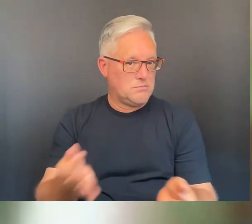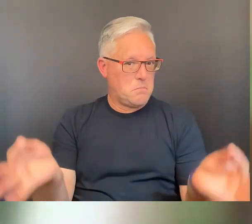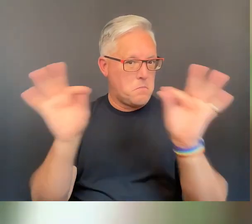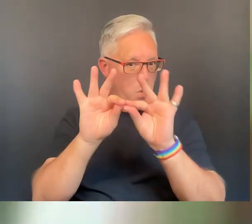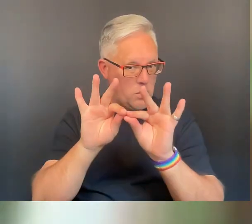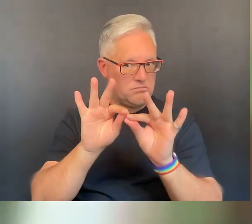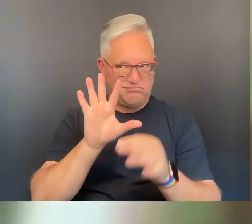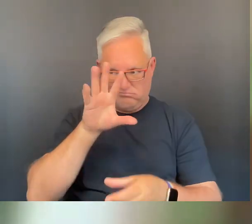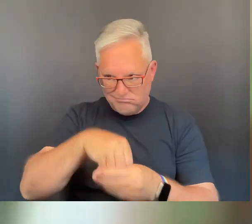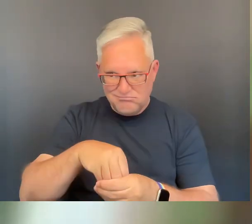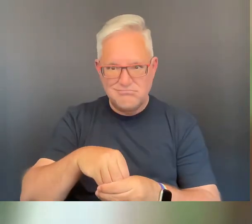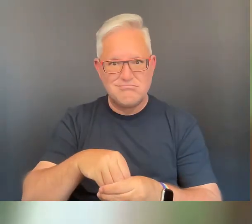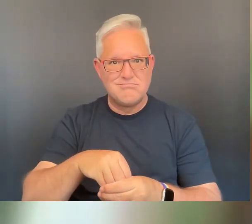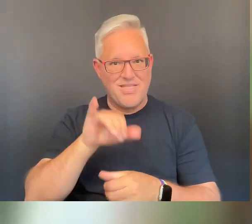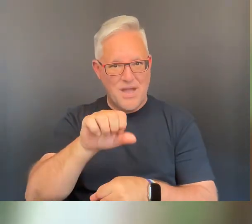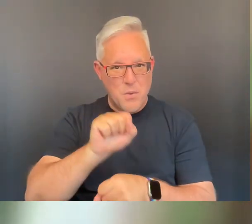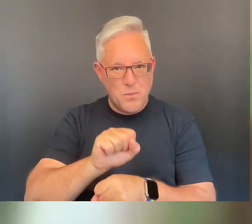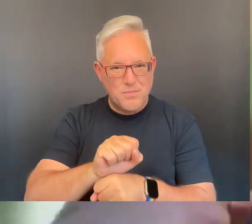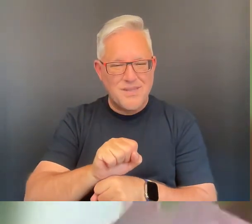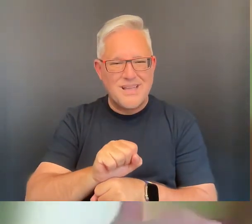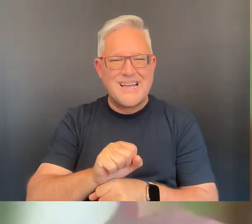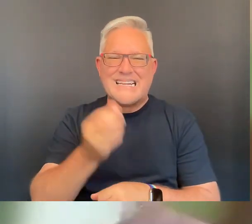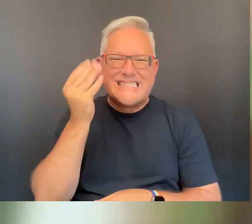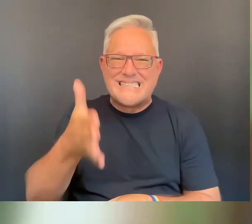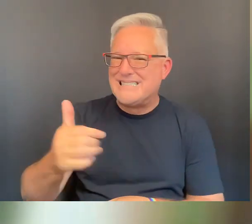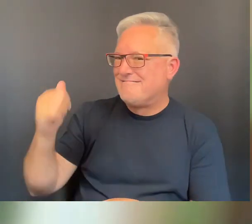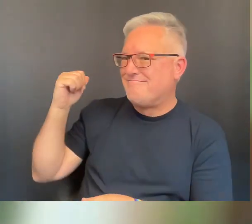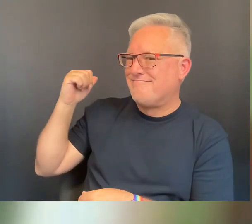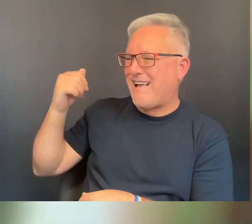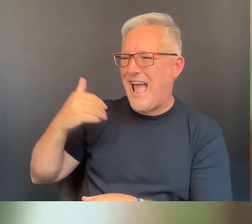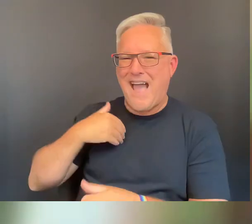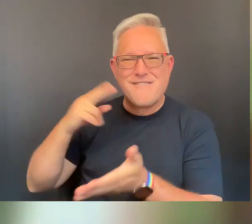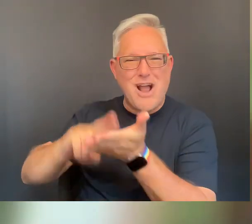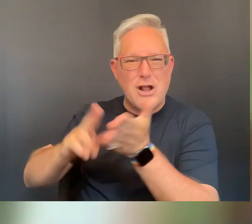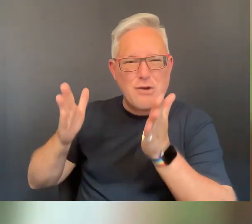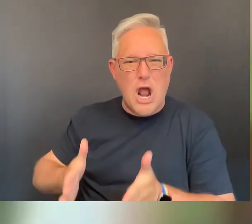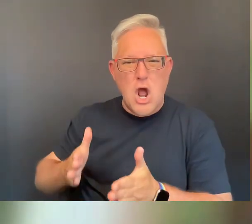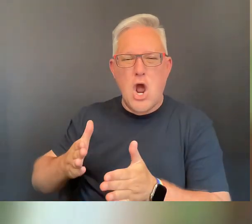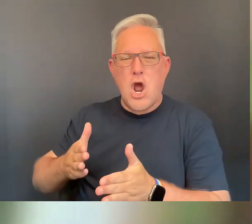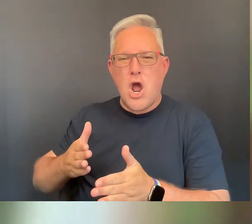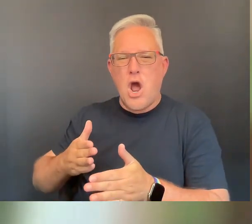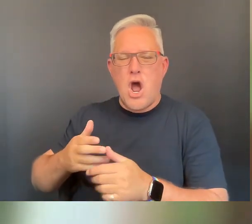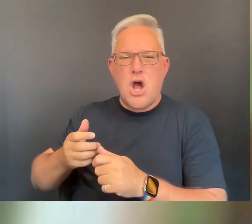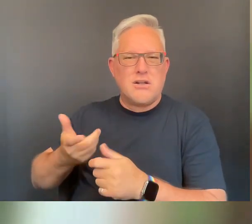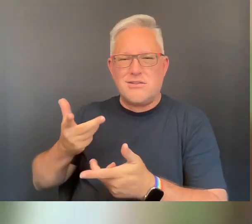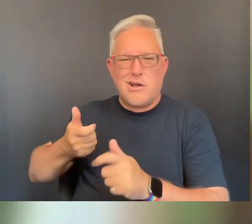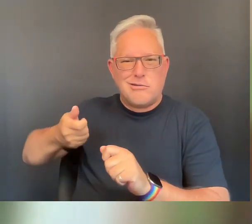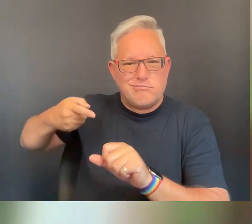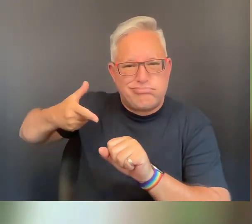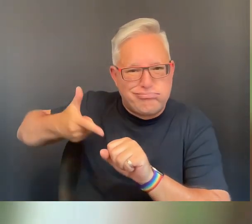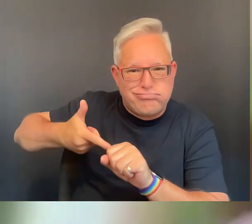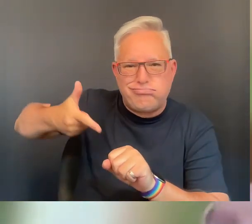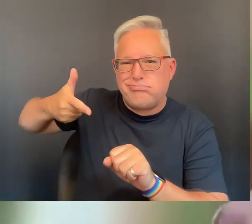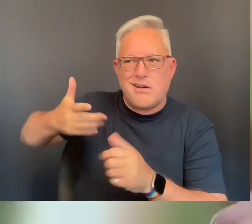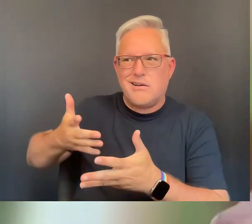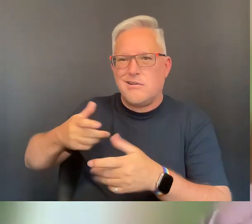for us to do this work. And I have contractors here just started making noise. I don't know if you can hear it.